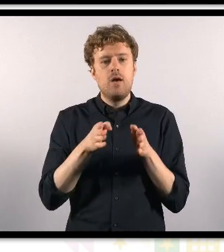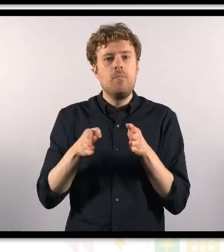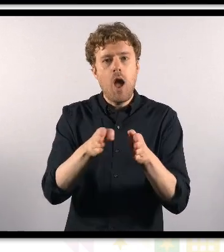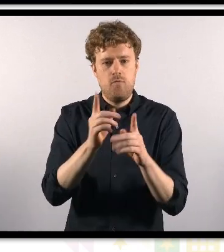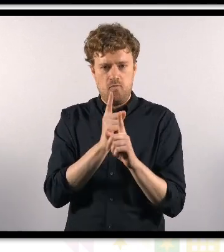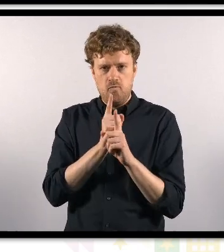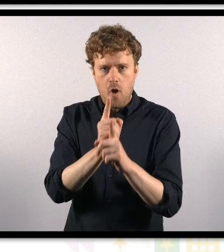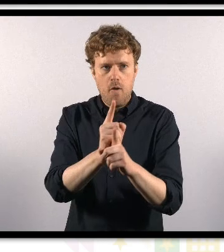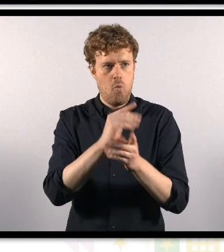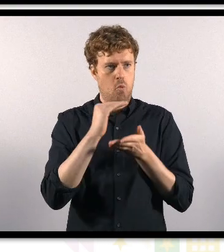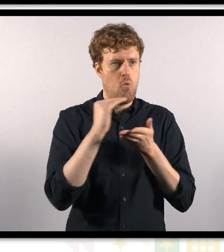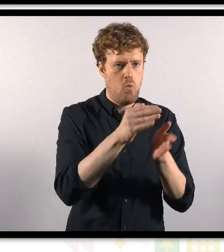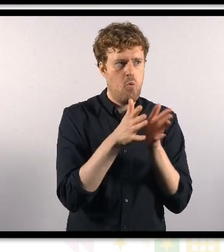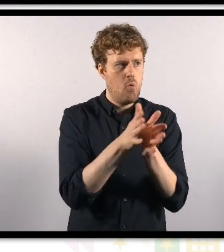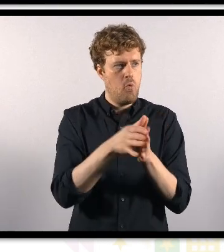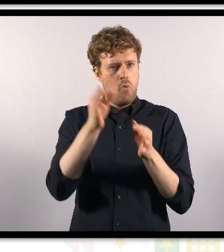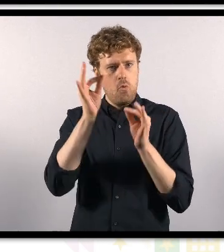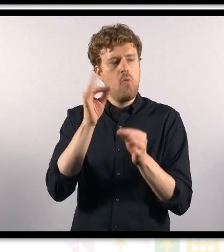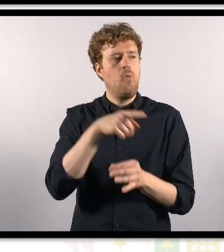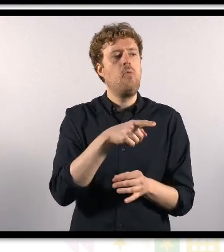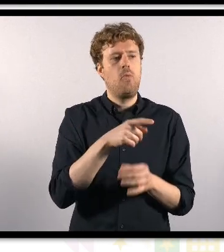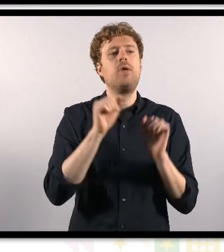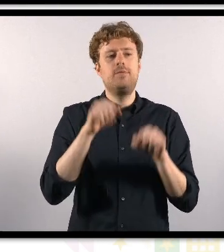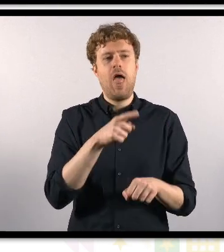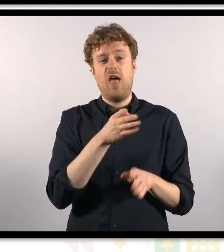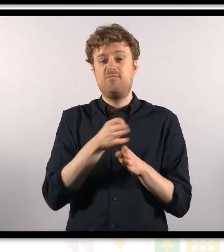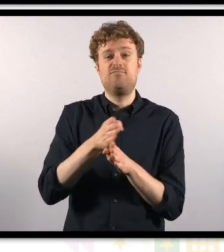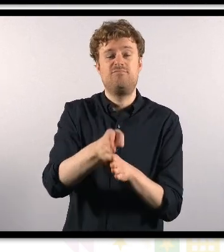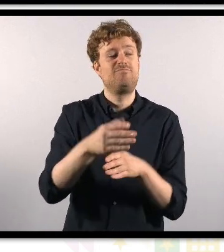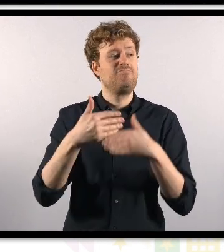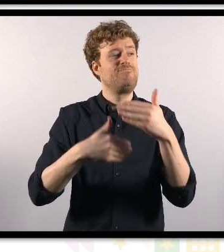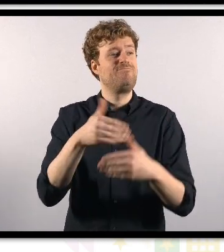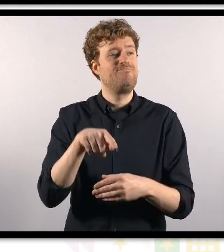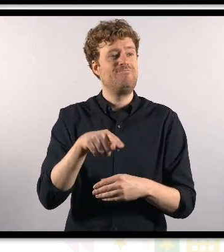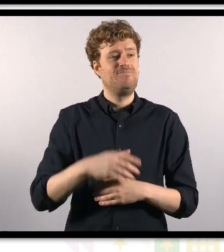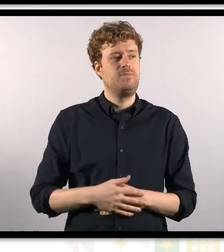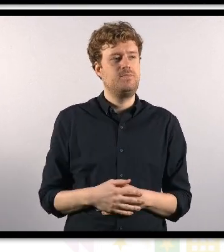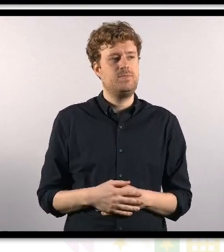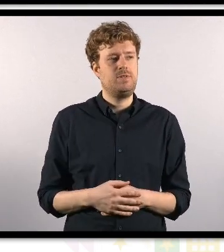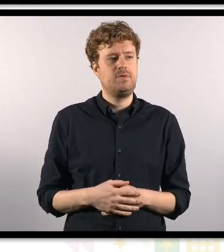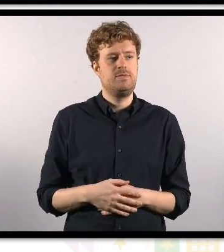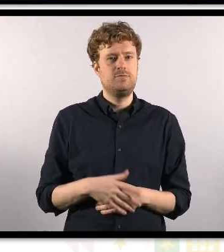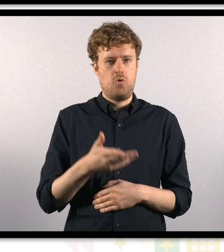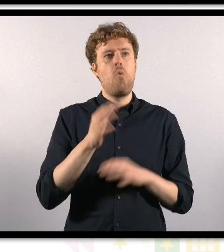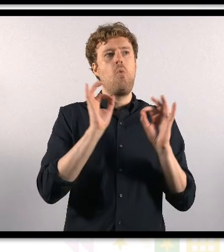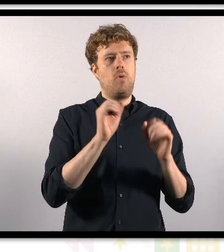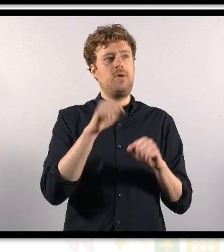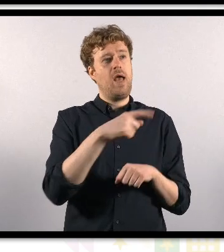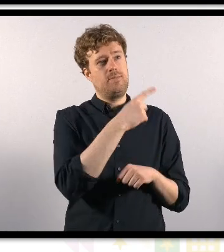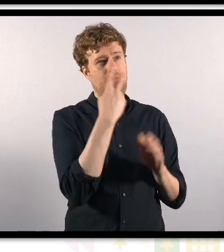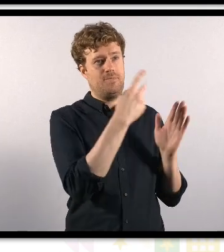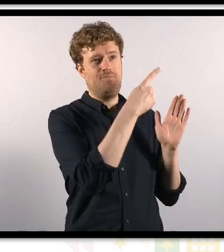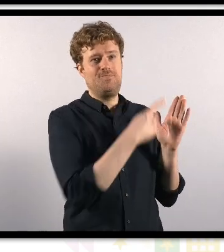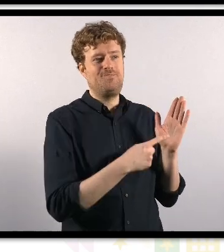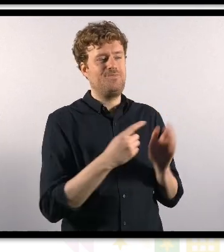is foobar. It's just going to look at things, analyze, and then spit out responses. So once we have done that, we split